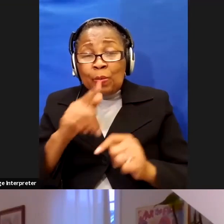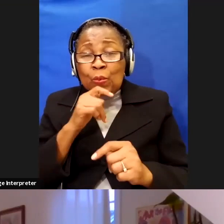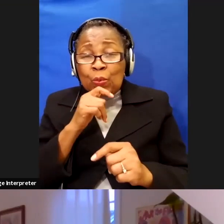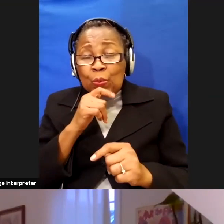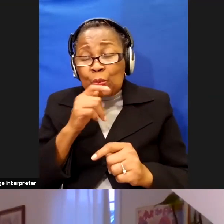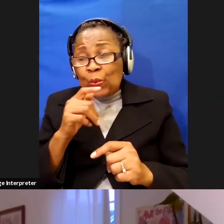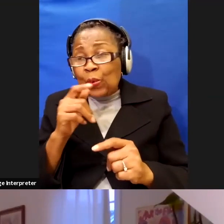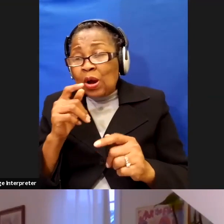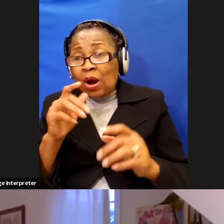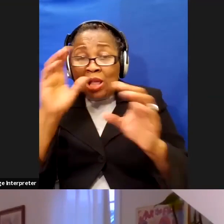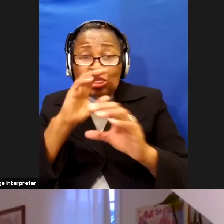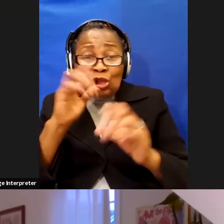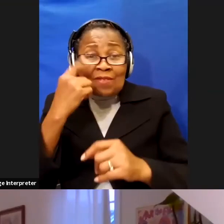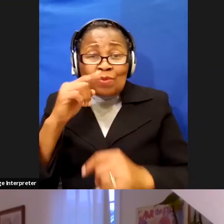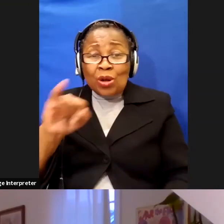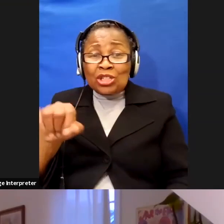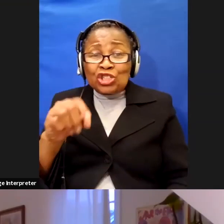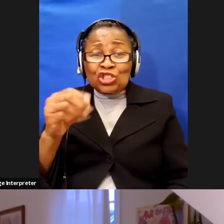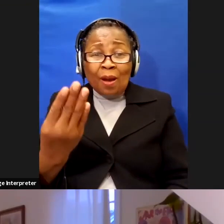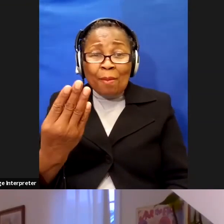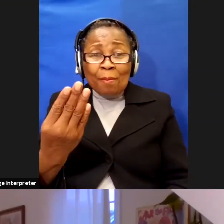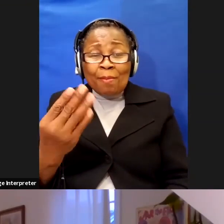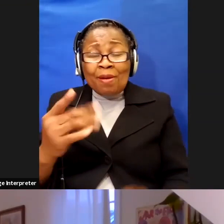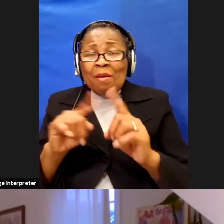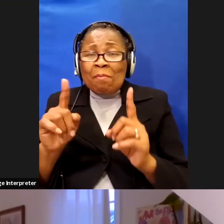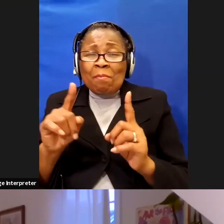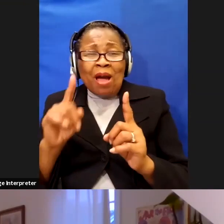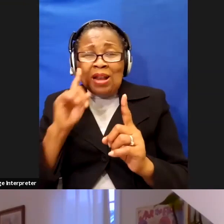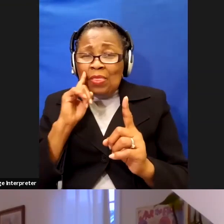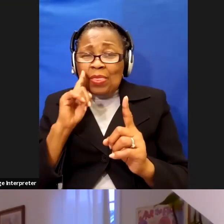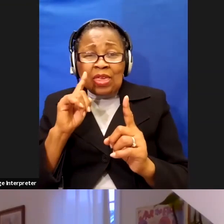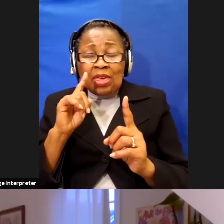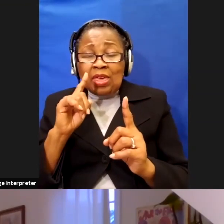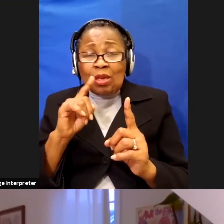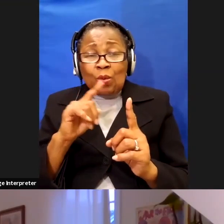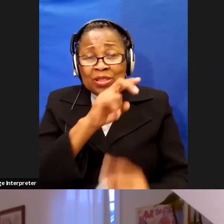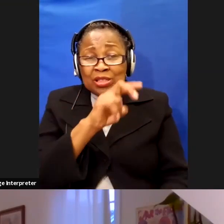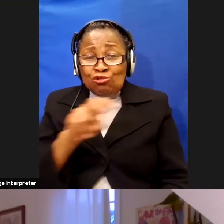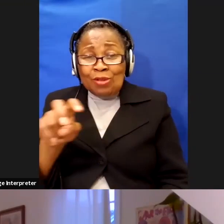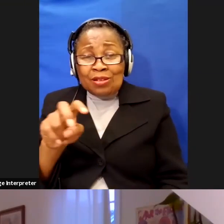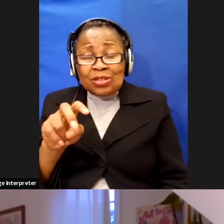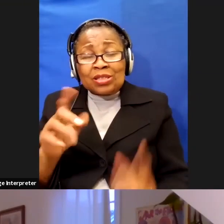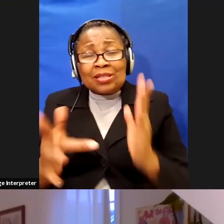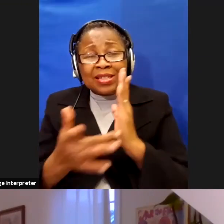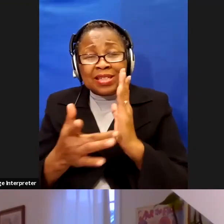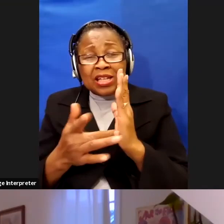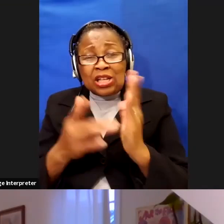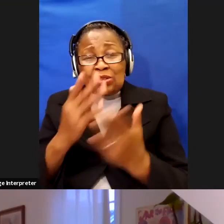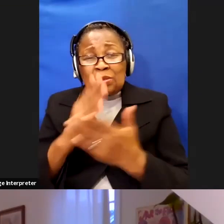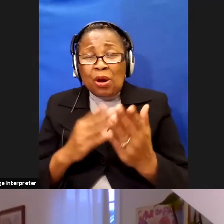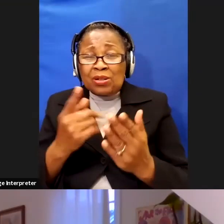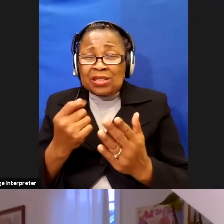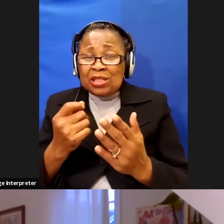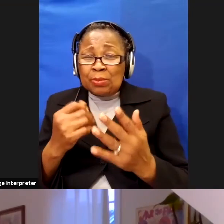for a job. But I think with this transition, you know, the technology part of that can be a little bit